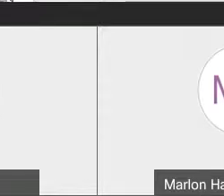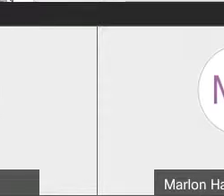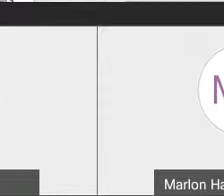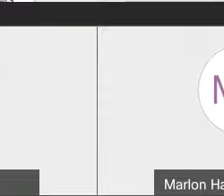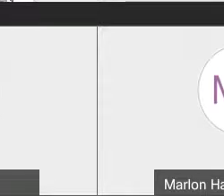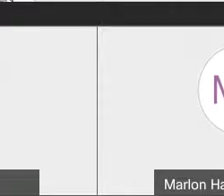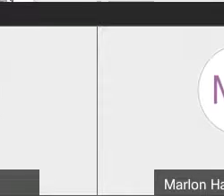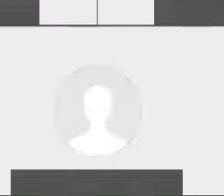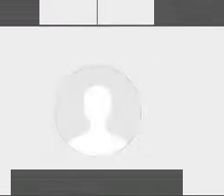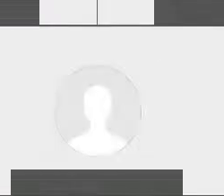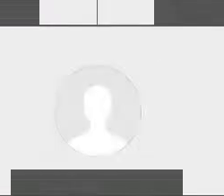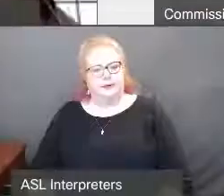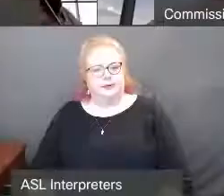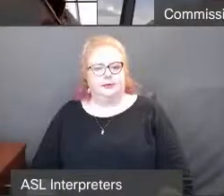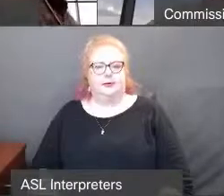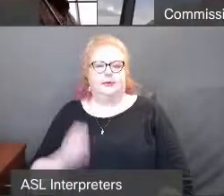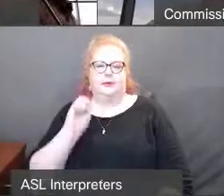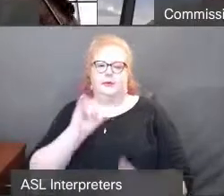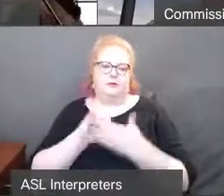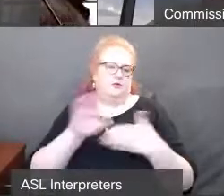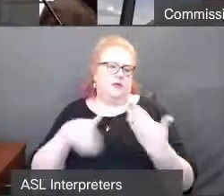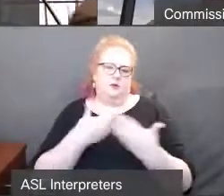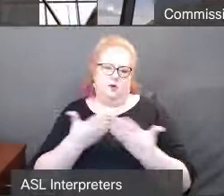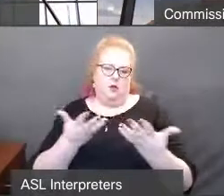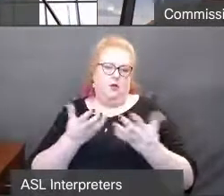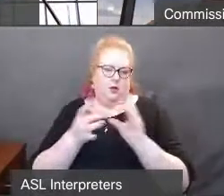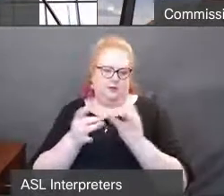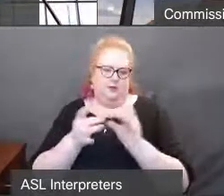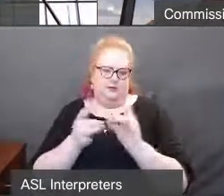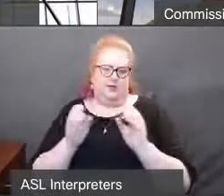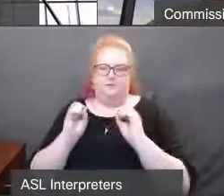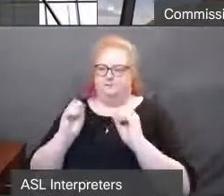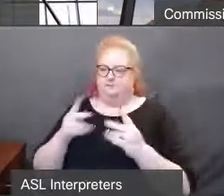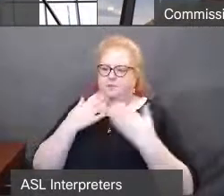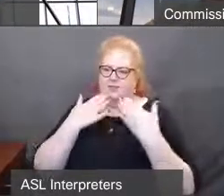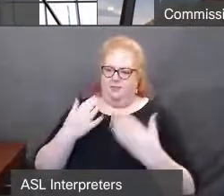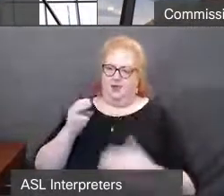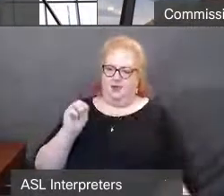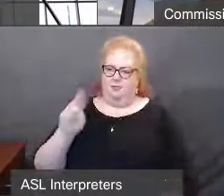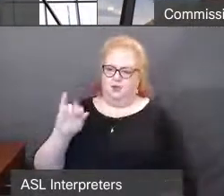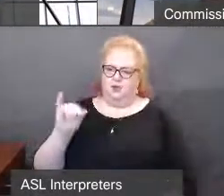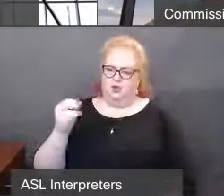That's all I have. Okay, thank you, Mr. Jones.